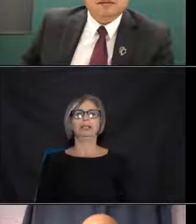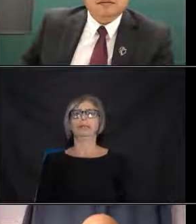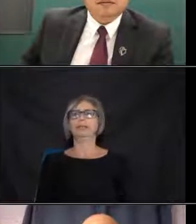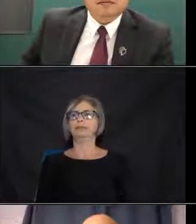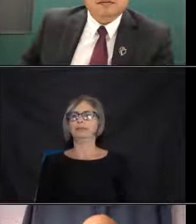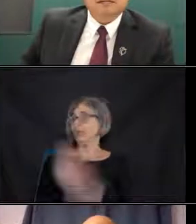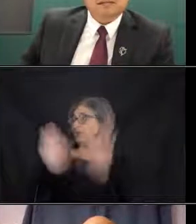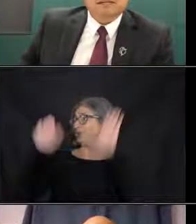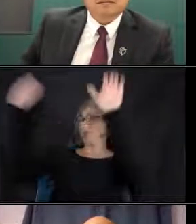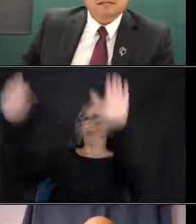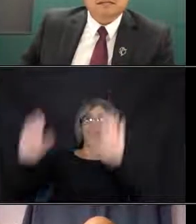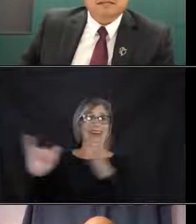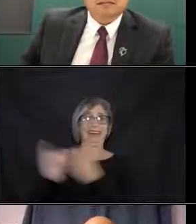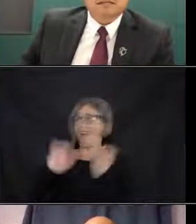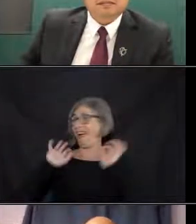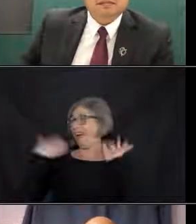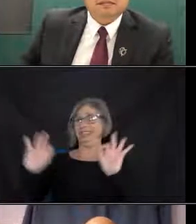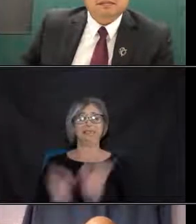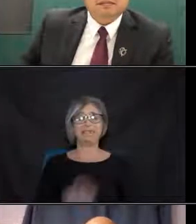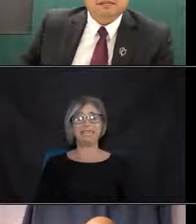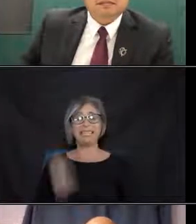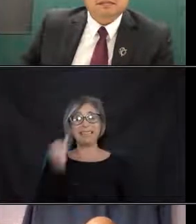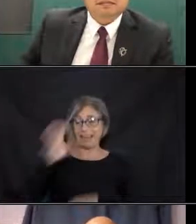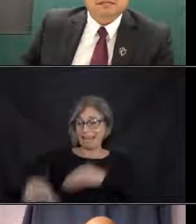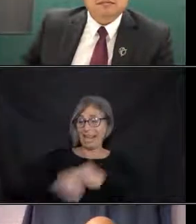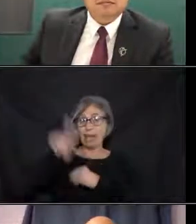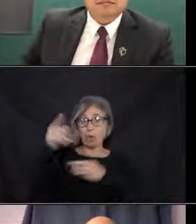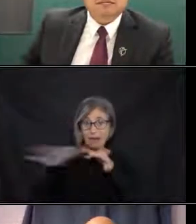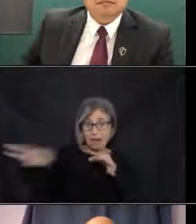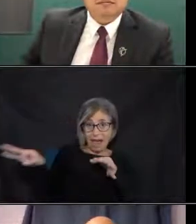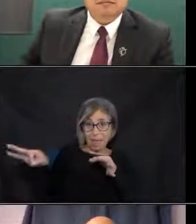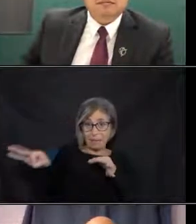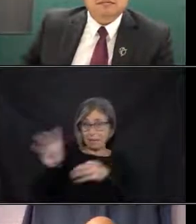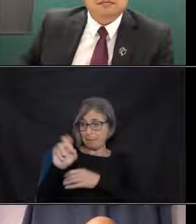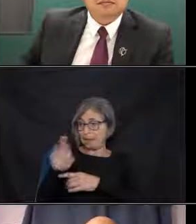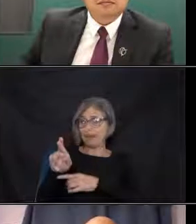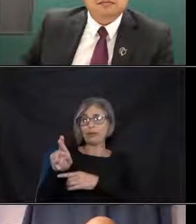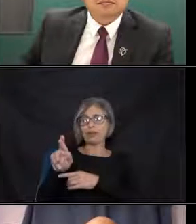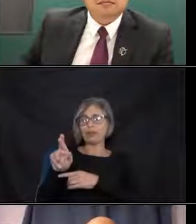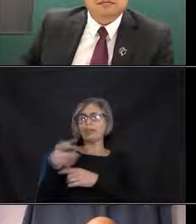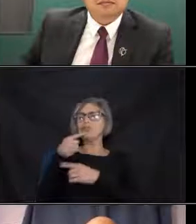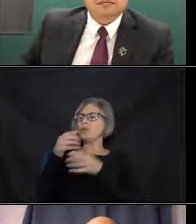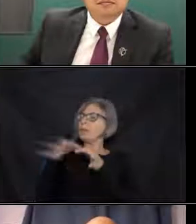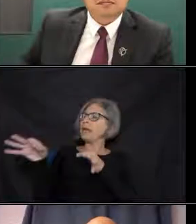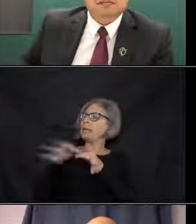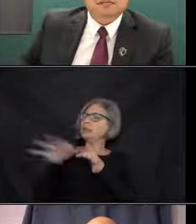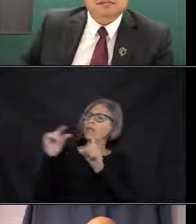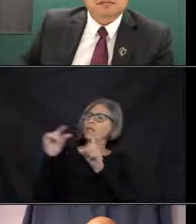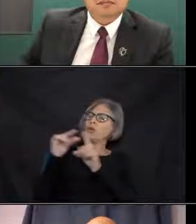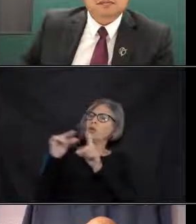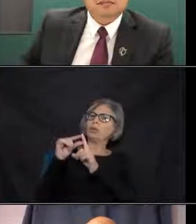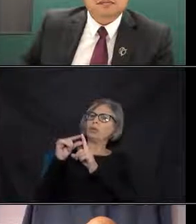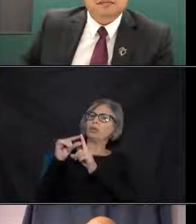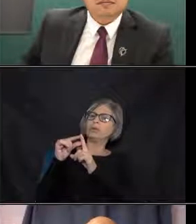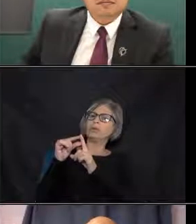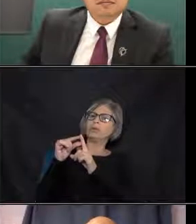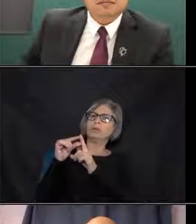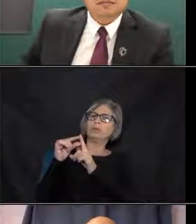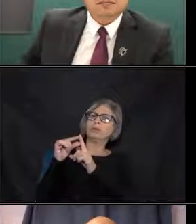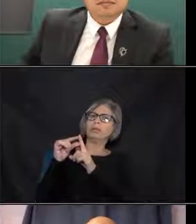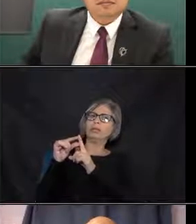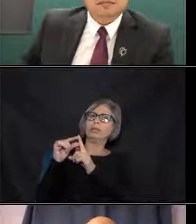That's great. That sounds good. If I can add just one comment, Mayor, you mentioned the word saplings, and I would